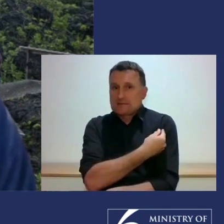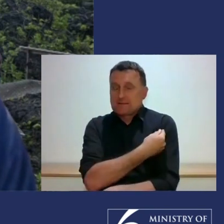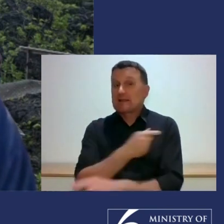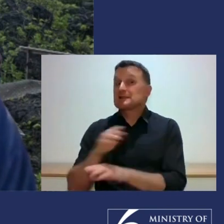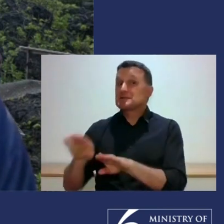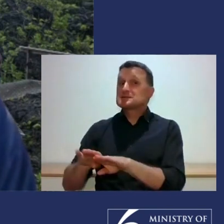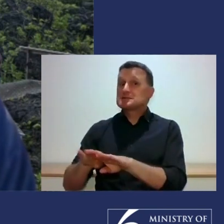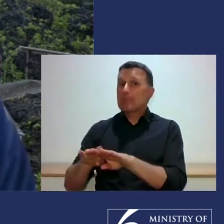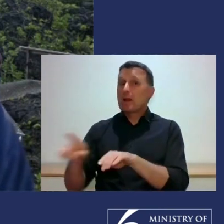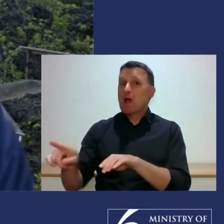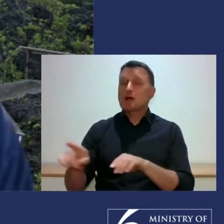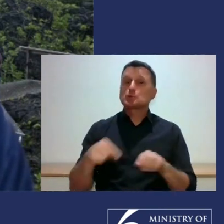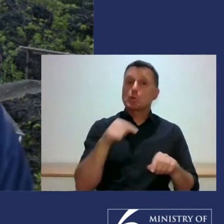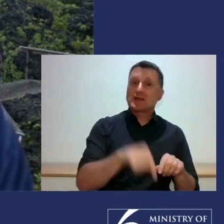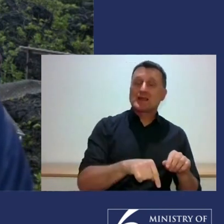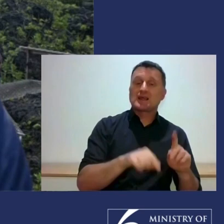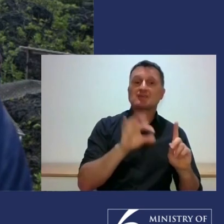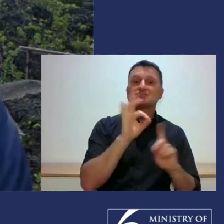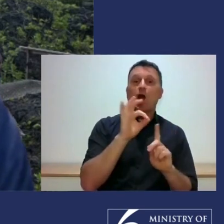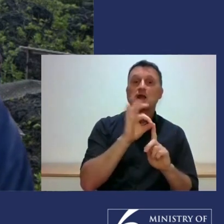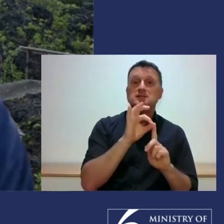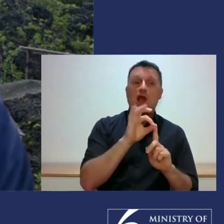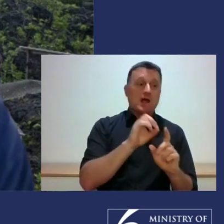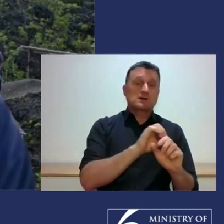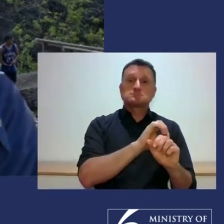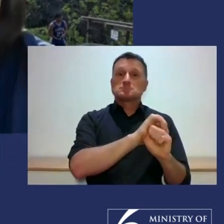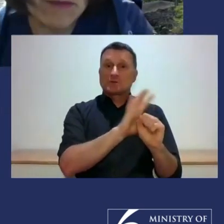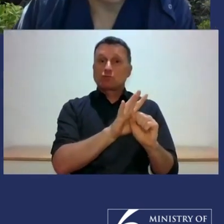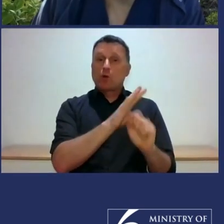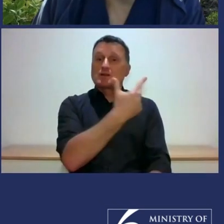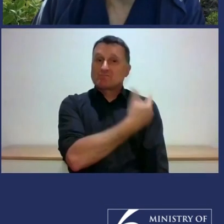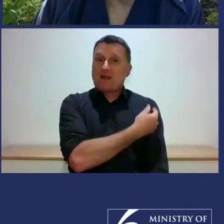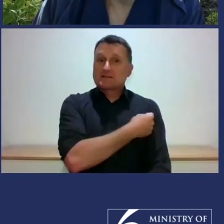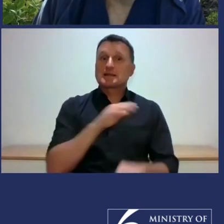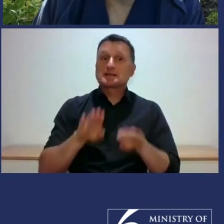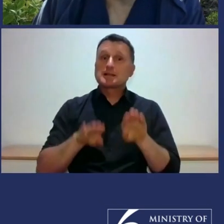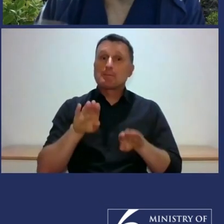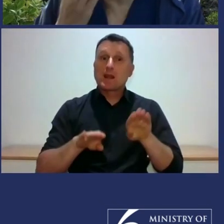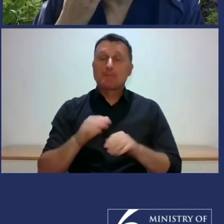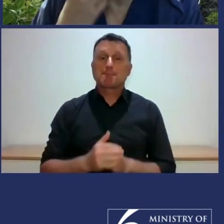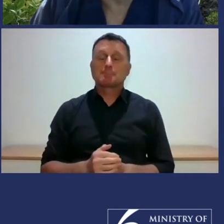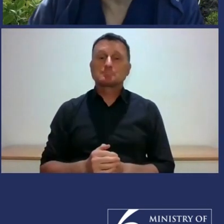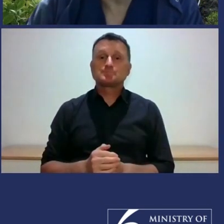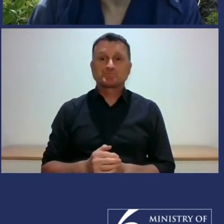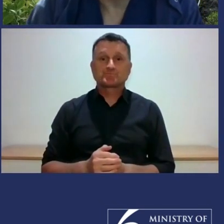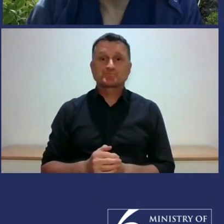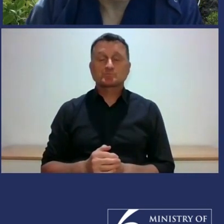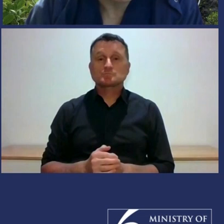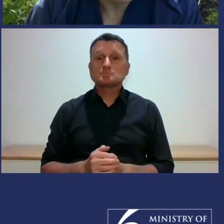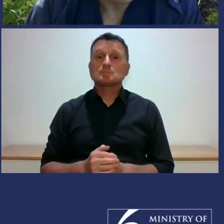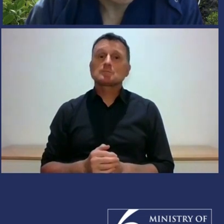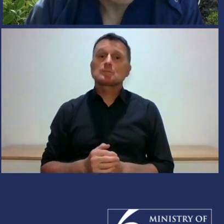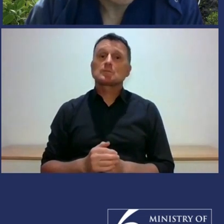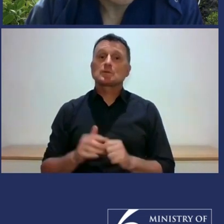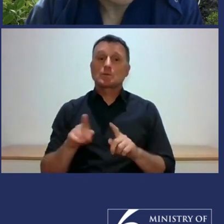to what they would get if they have a COVID vaccination. You know. In your professional doctor